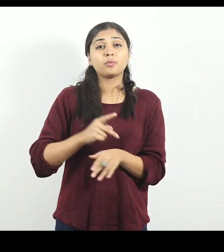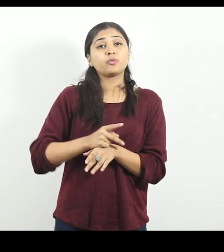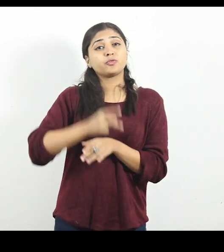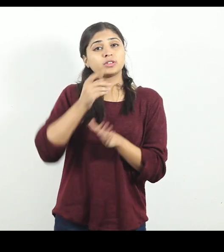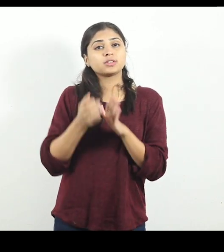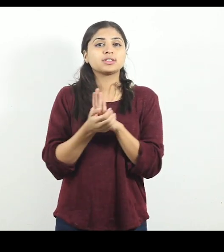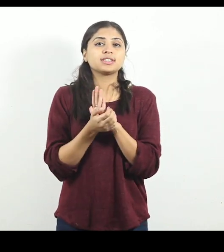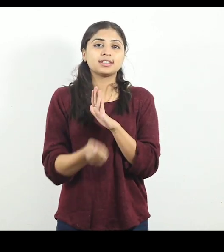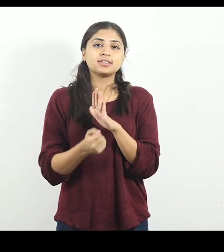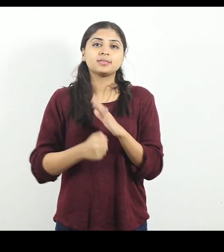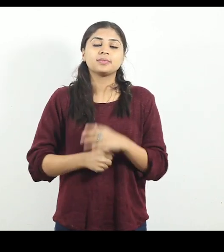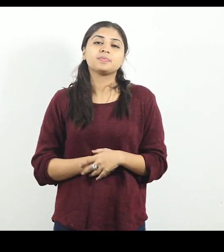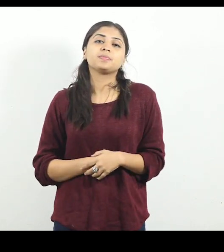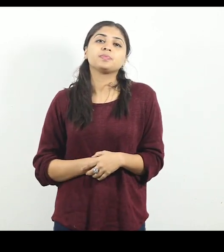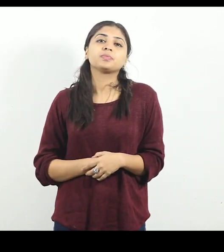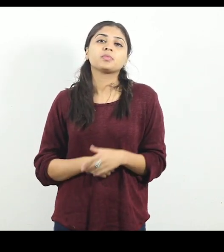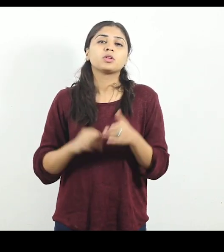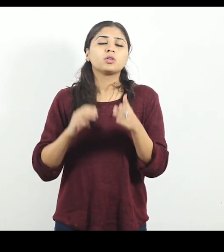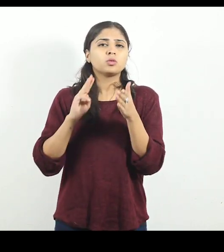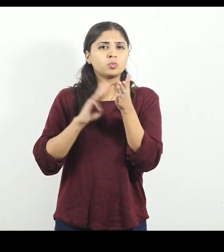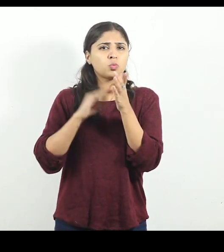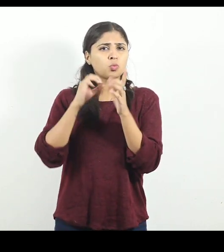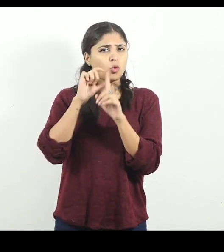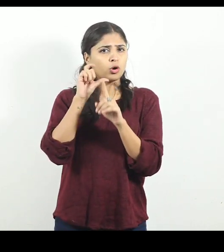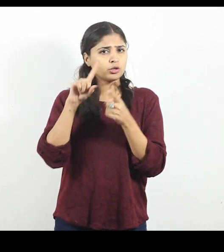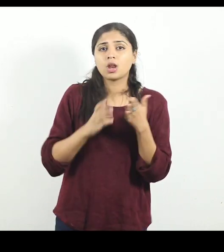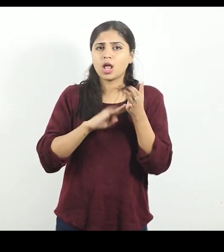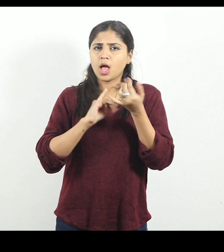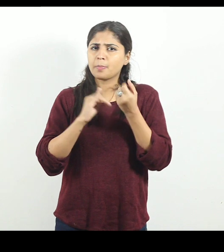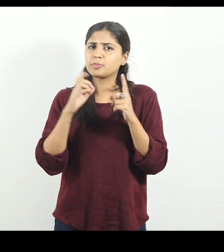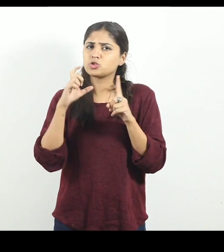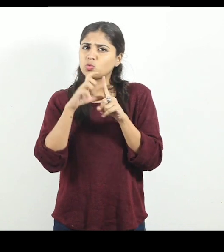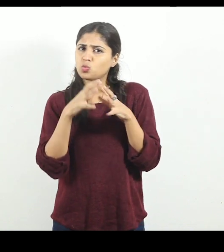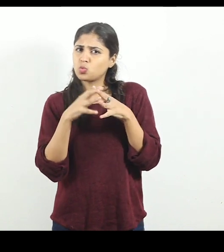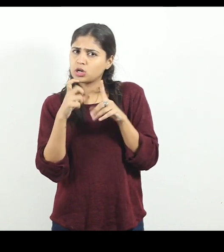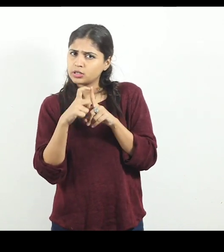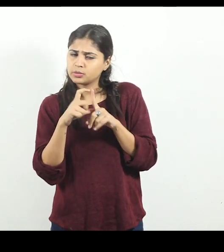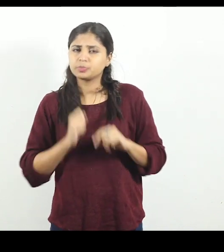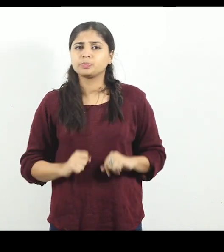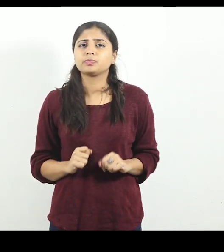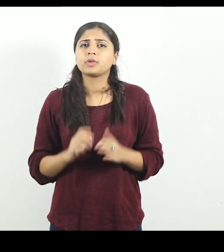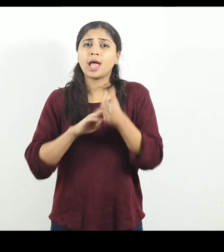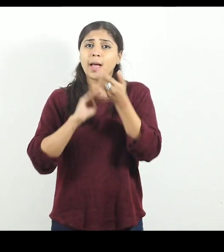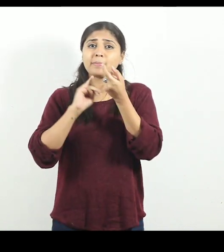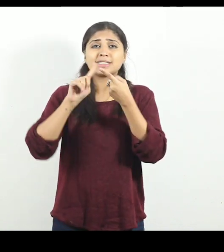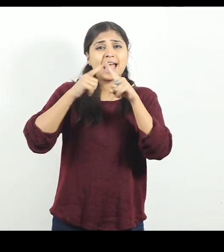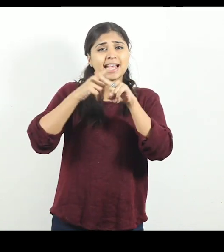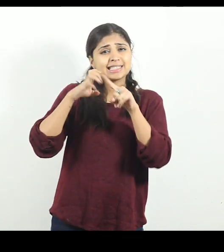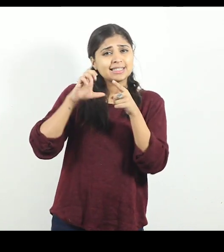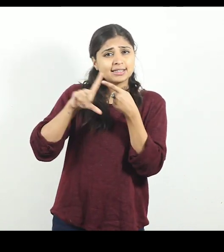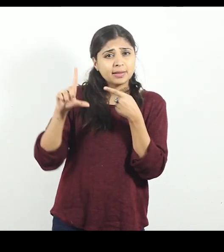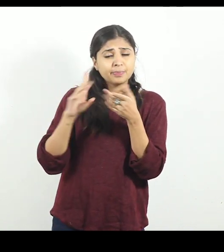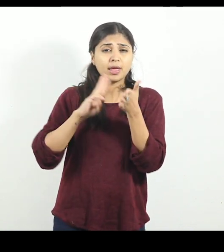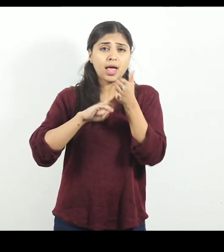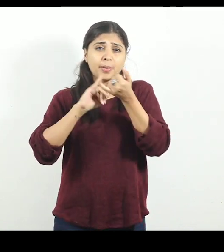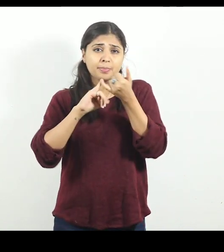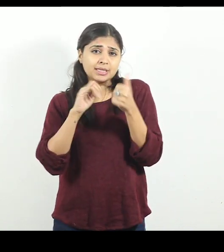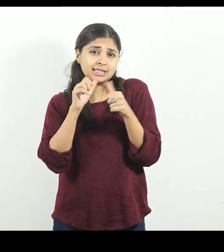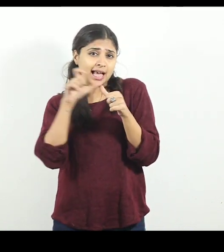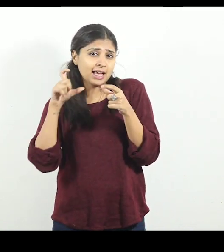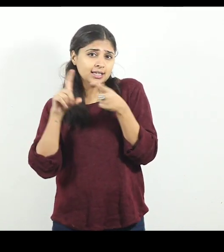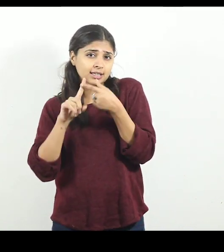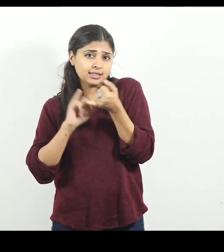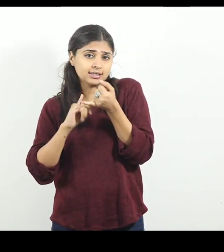about technical skills: MS Word, MS Excel, MS Access,